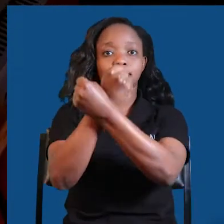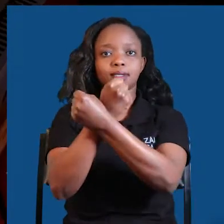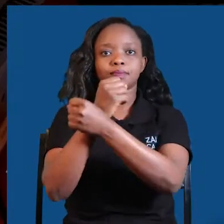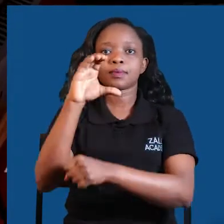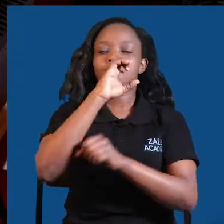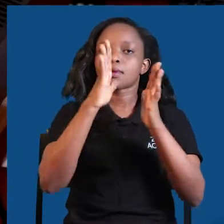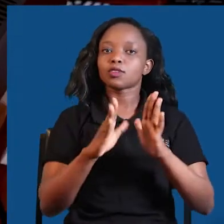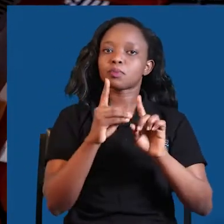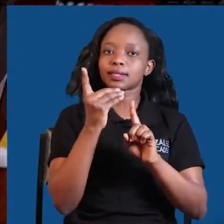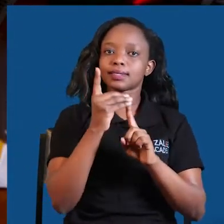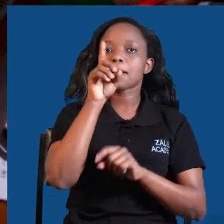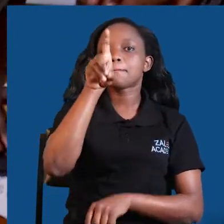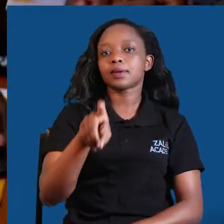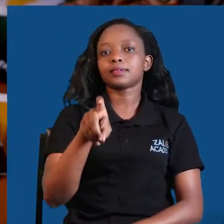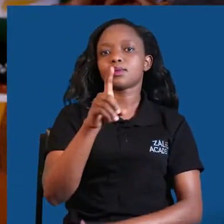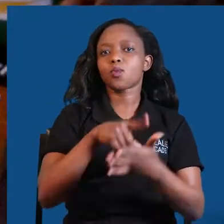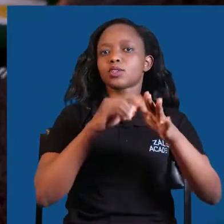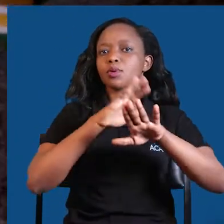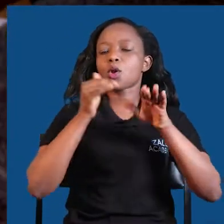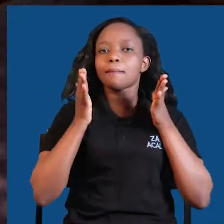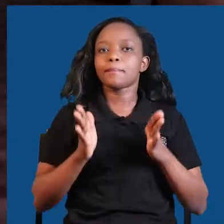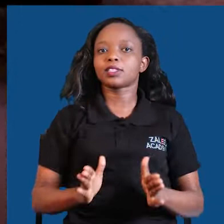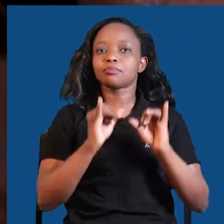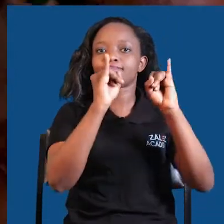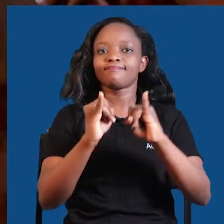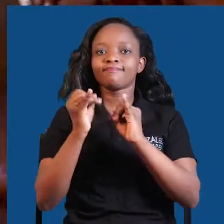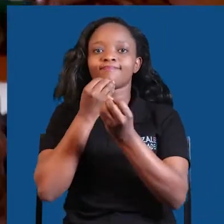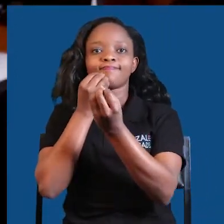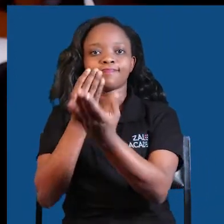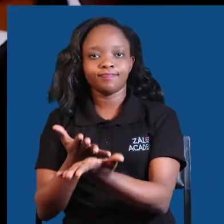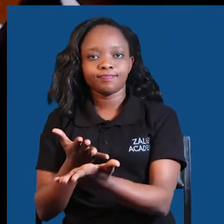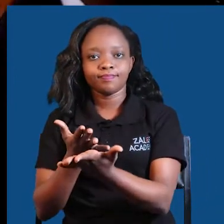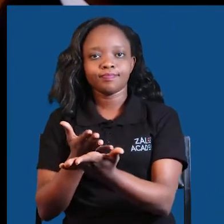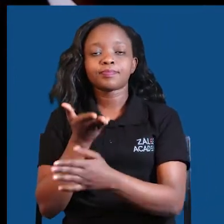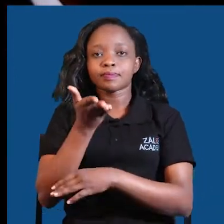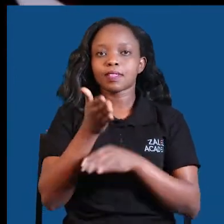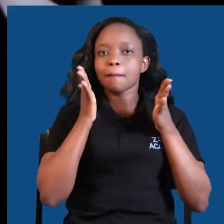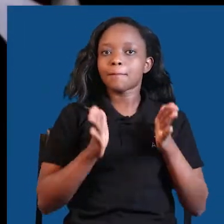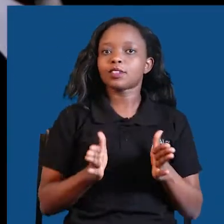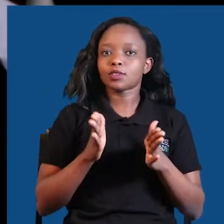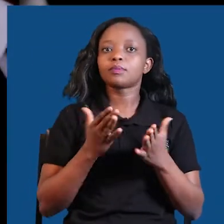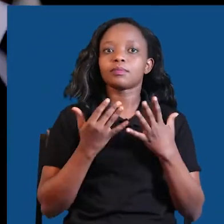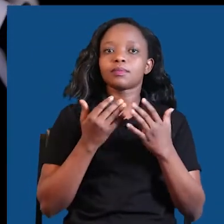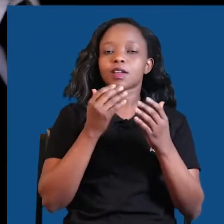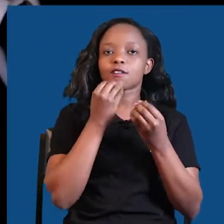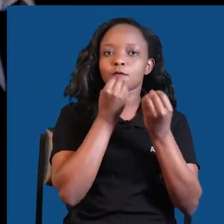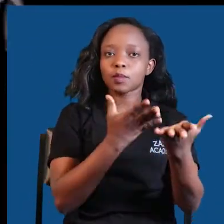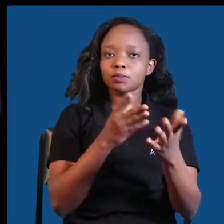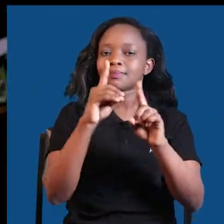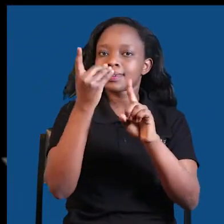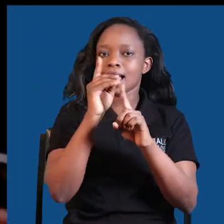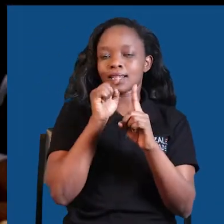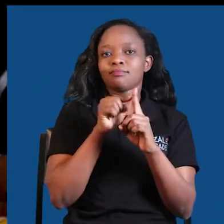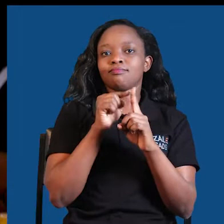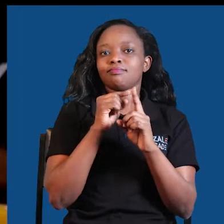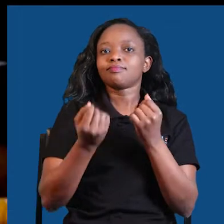to protect customers' data. There's what you call personal identifiable information. There's personal health information. So